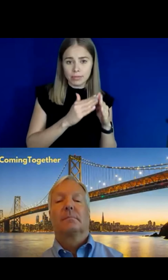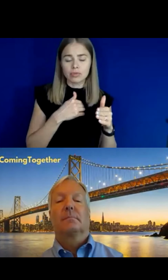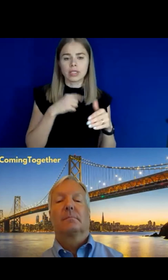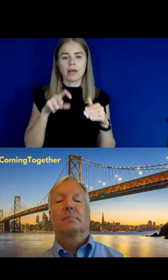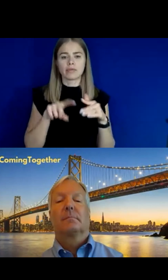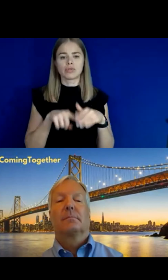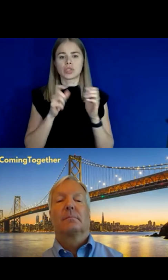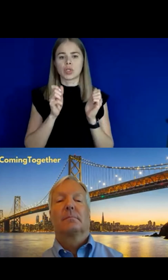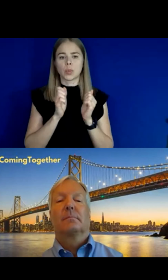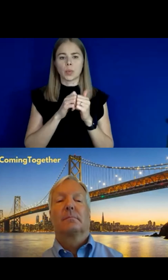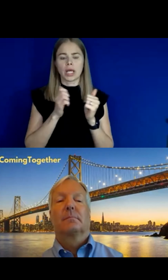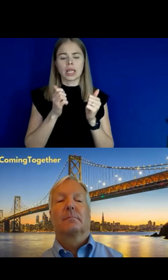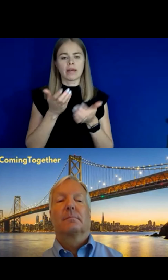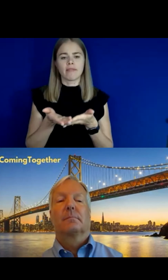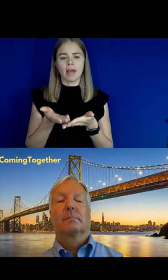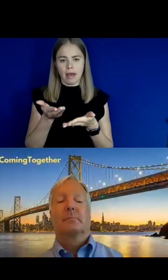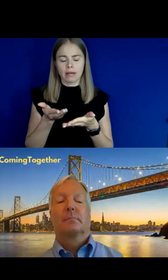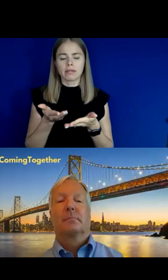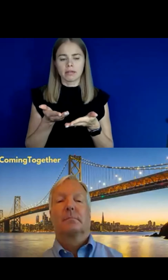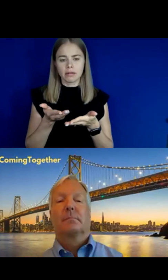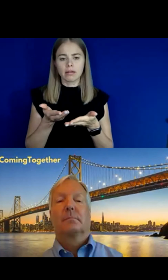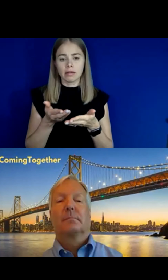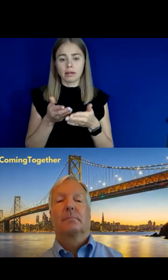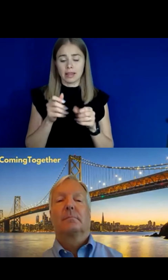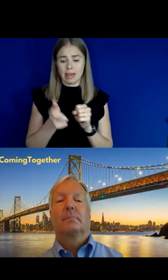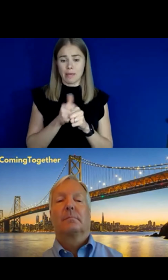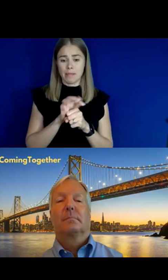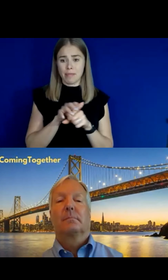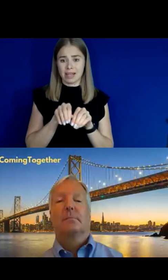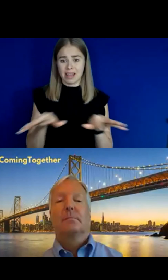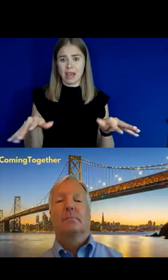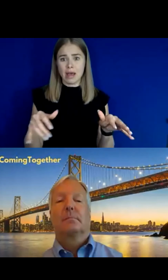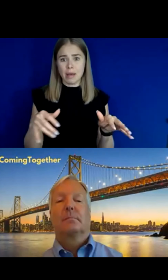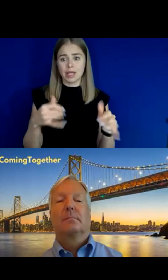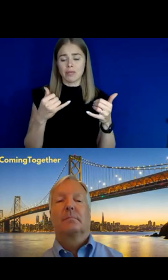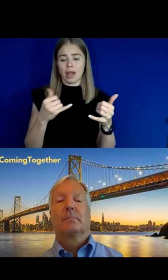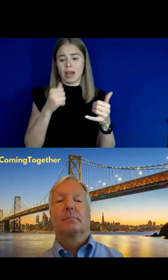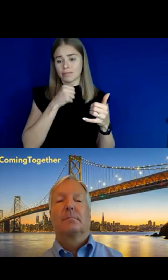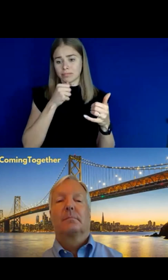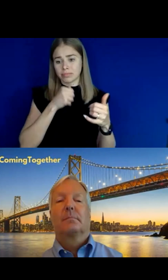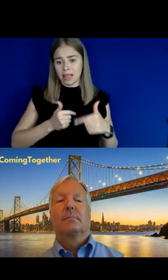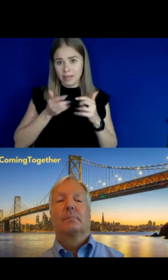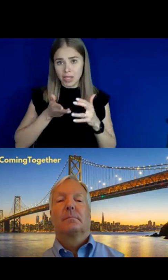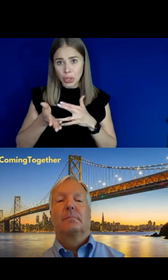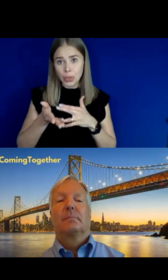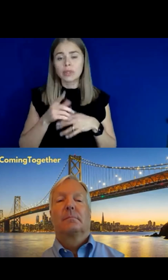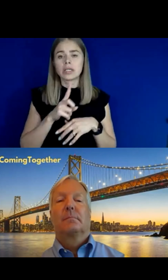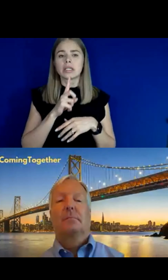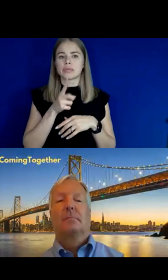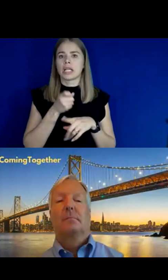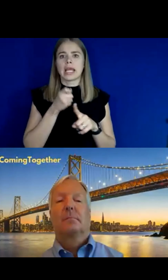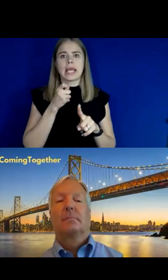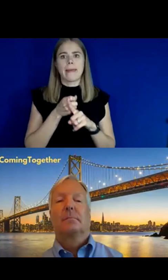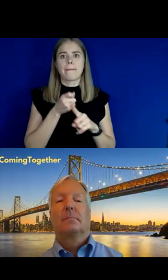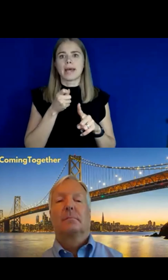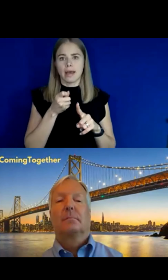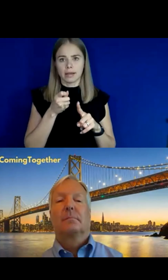start with the fact that the pandemic that we're currently living through is really